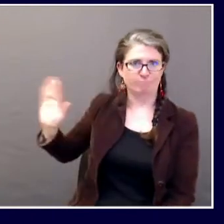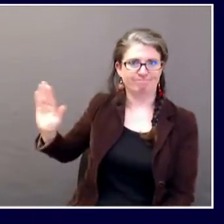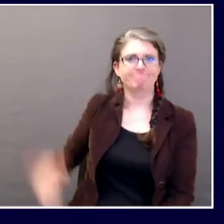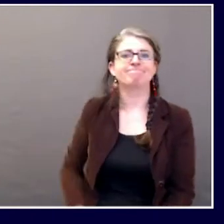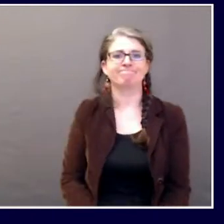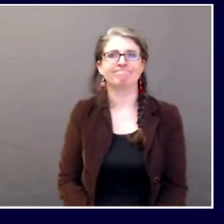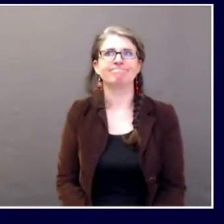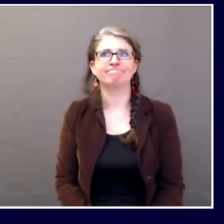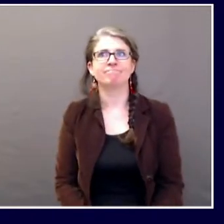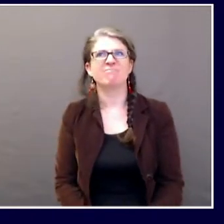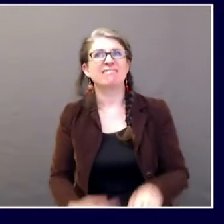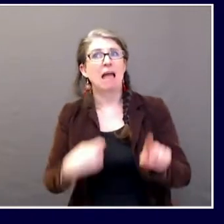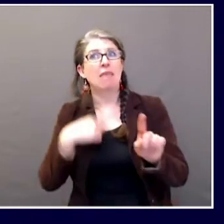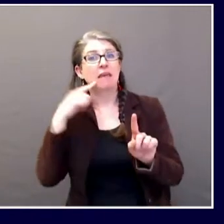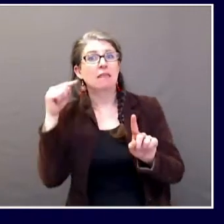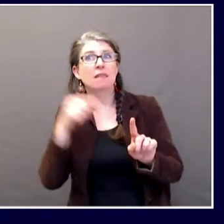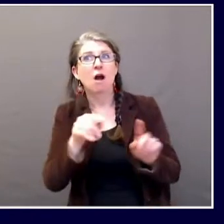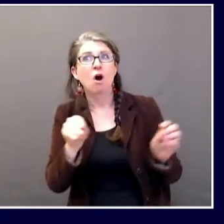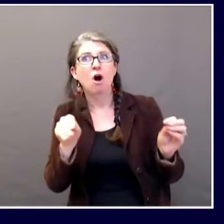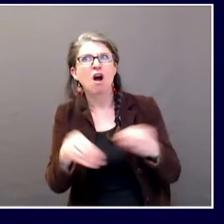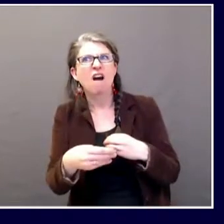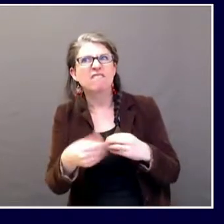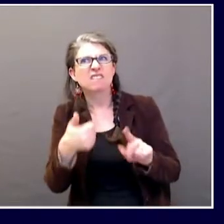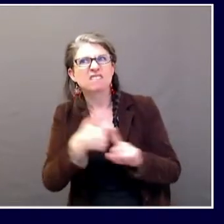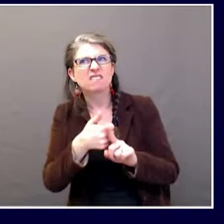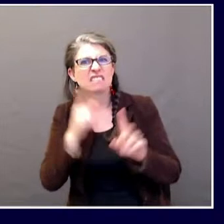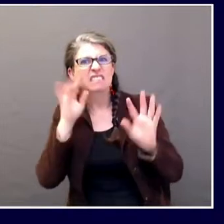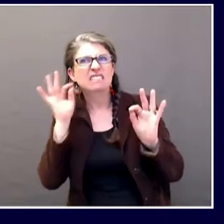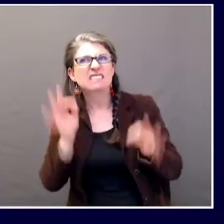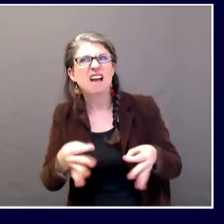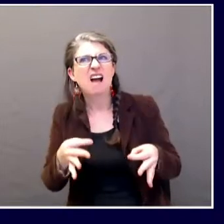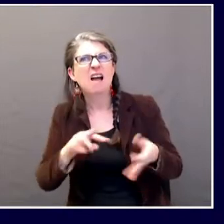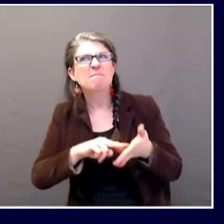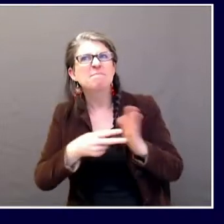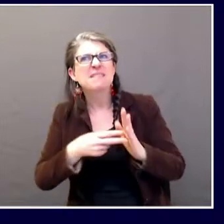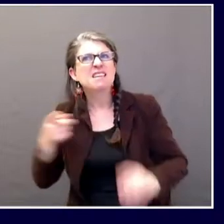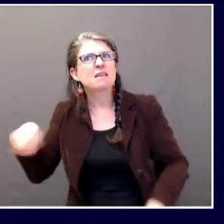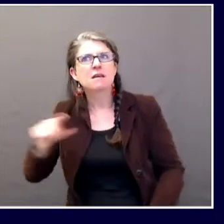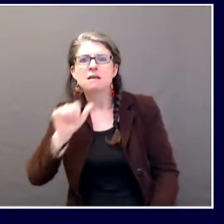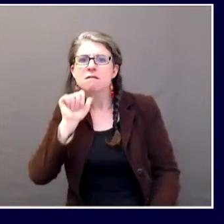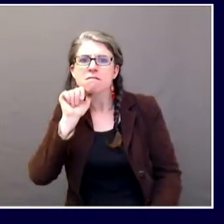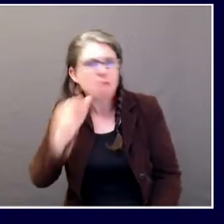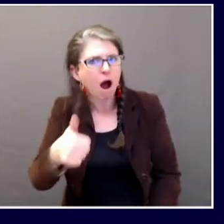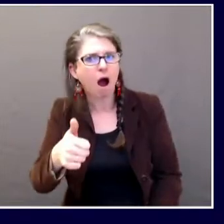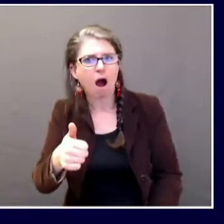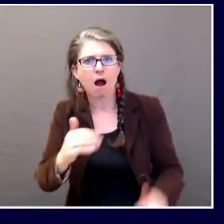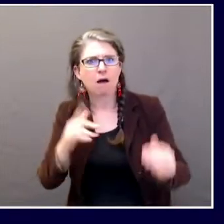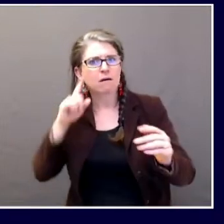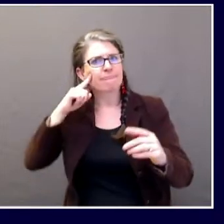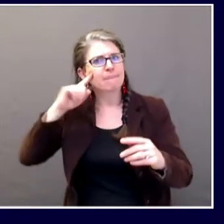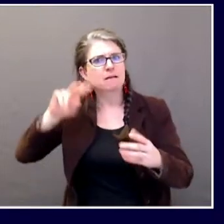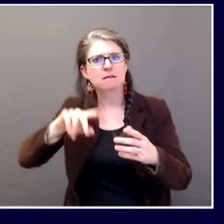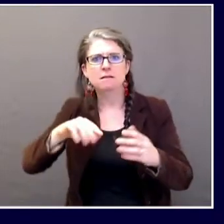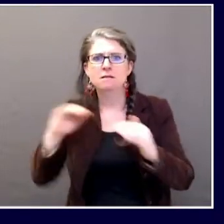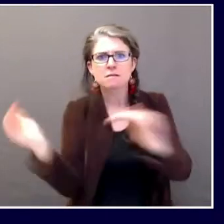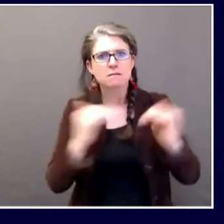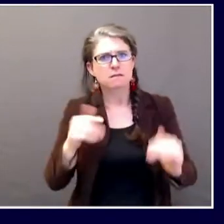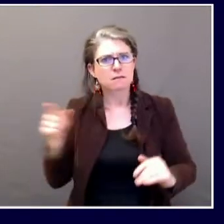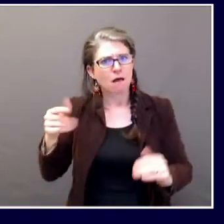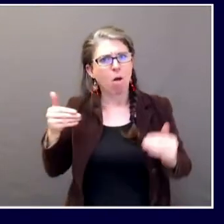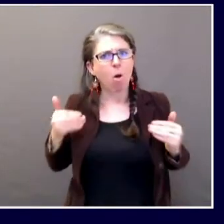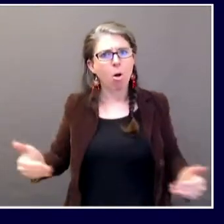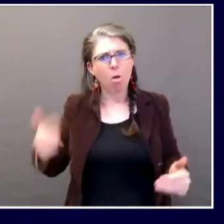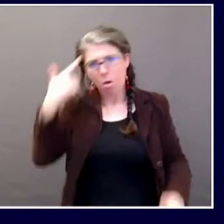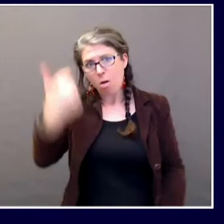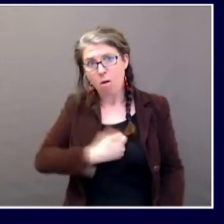equitable? I think that's right. Or I would focus on the word that you used, which is that it may not have